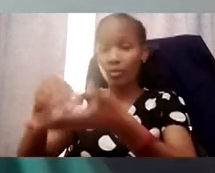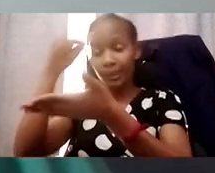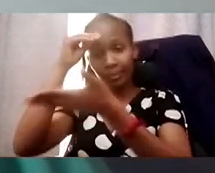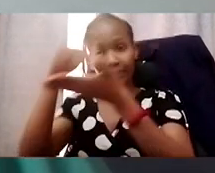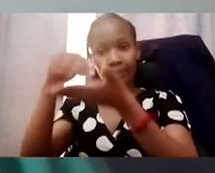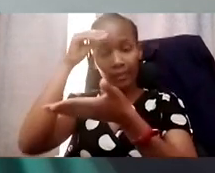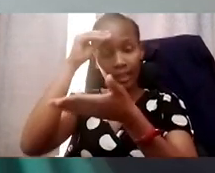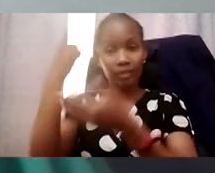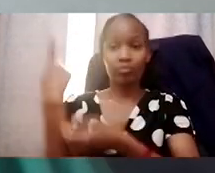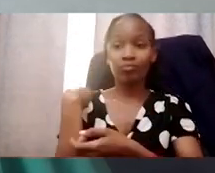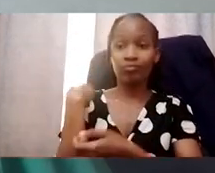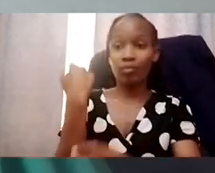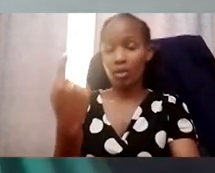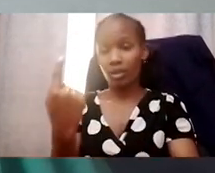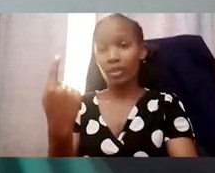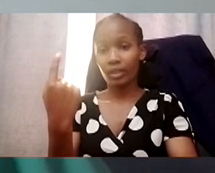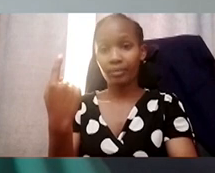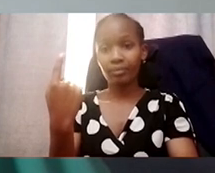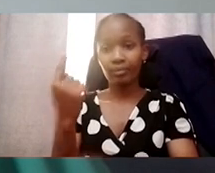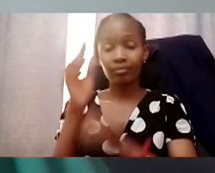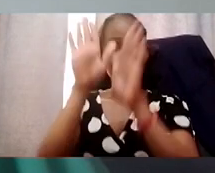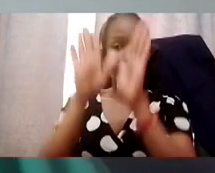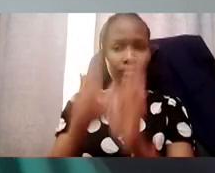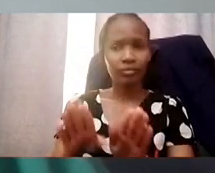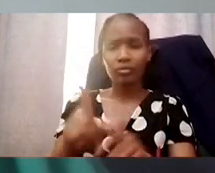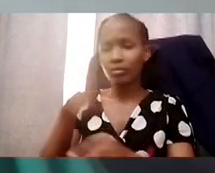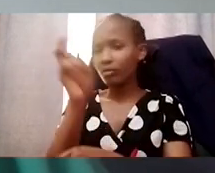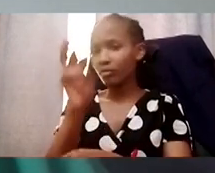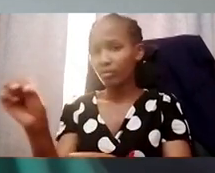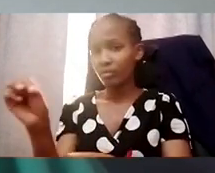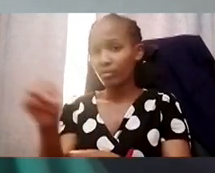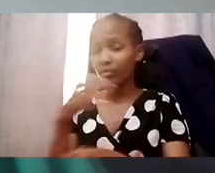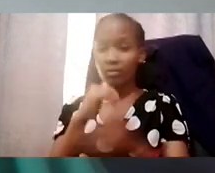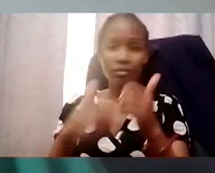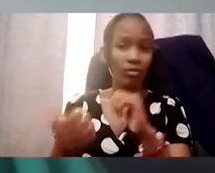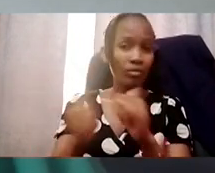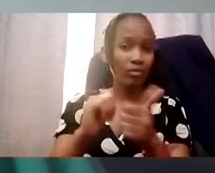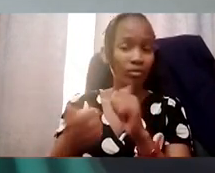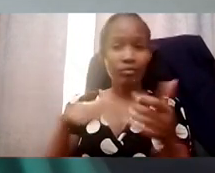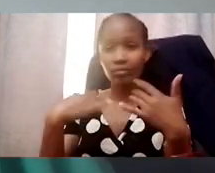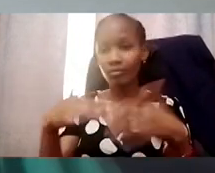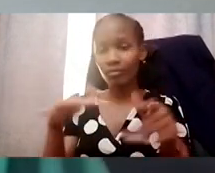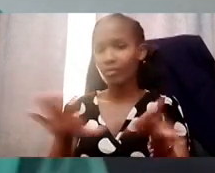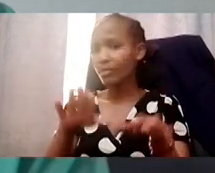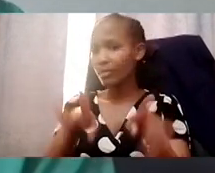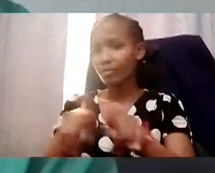one priority. Mostly you'll find them playing just like Kenyans would do, and any other